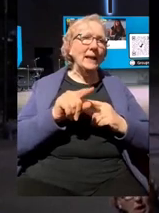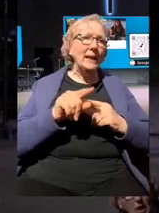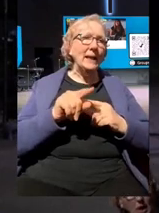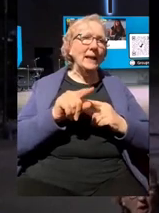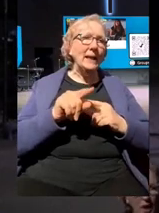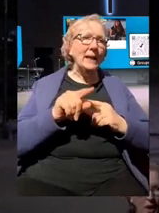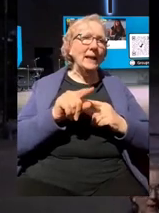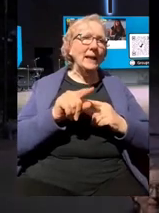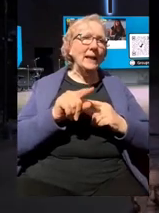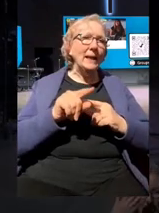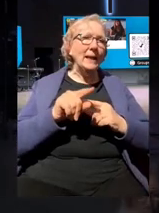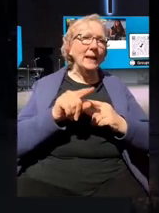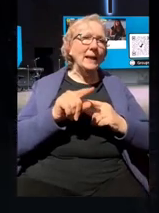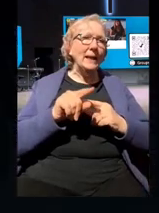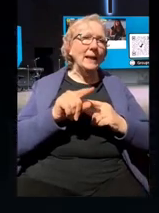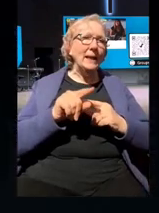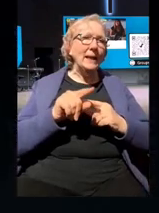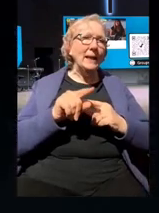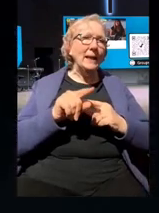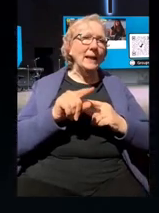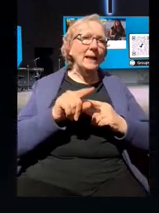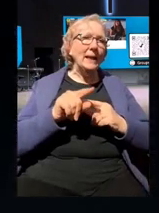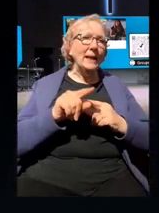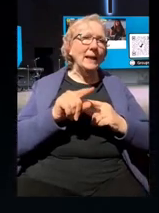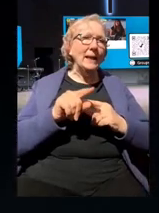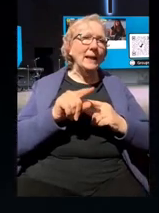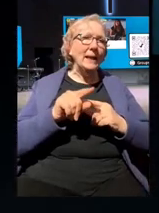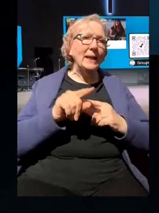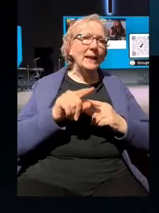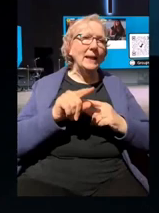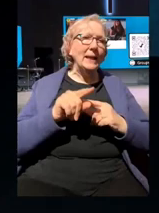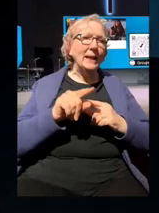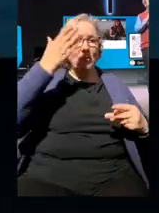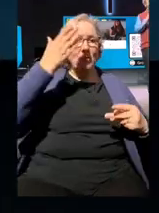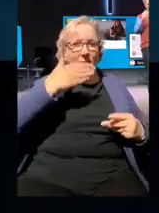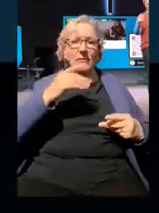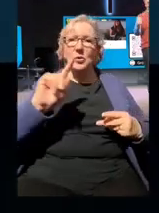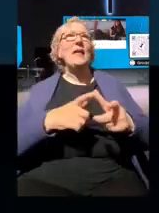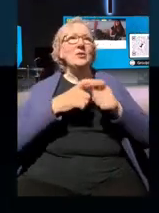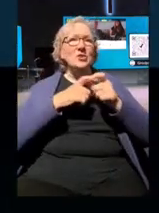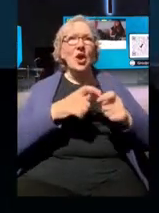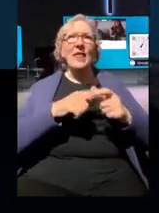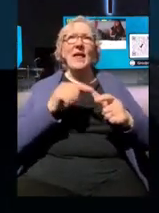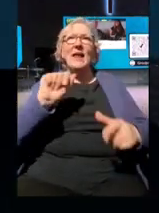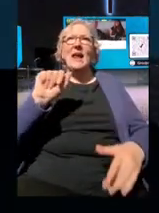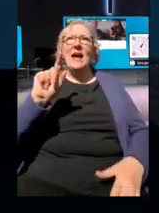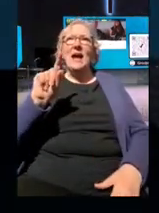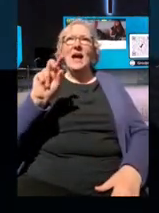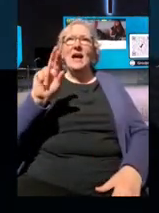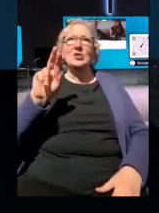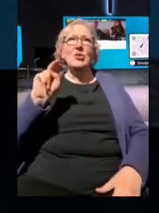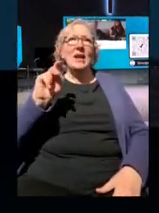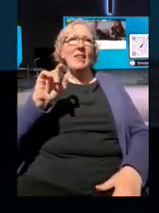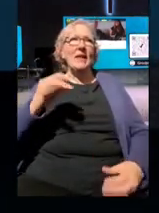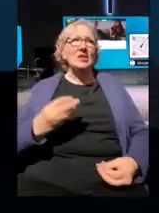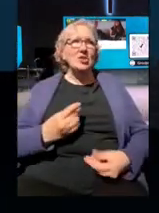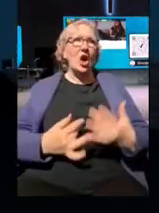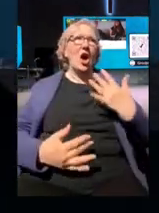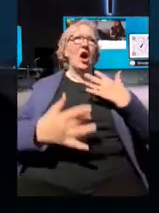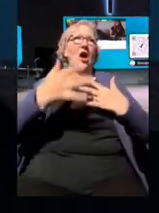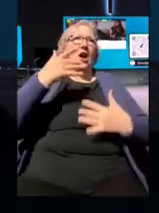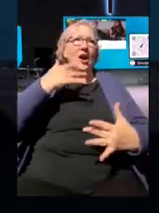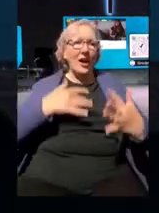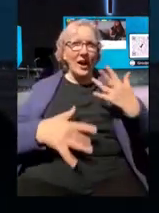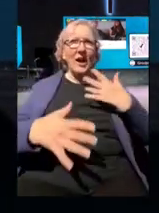in front of you going, and then you start to run, right? And then the adrenaline kicks in, and then you get going. And so if you are ever in the